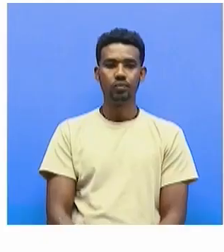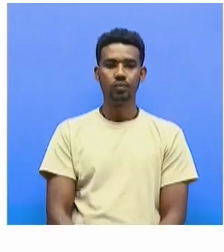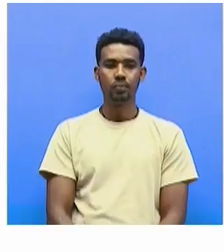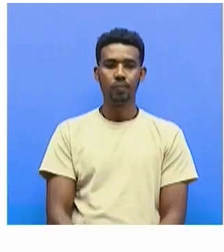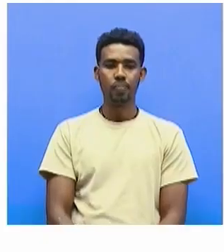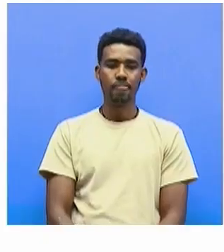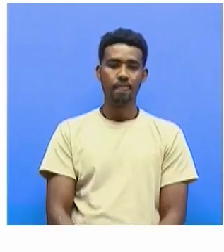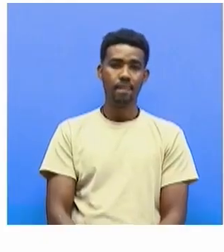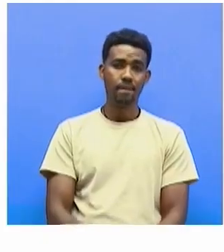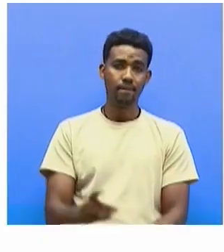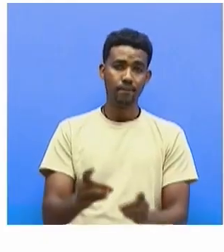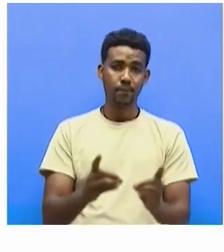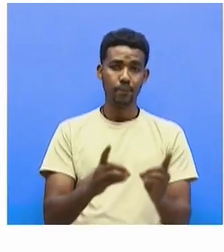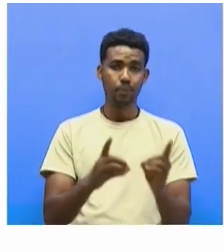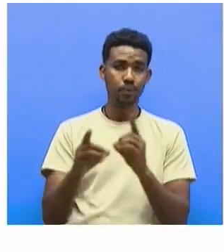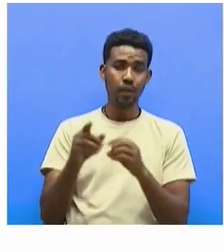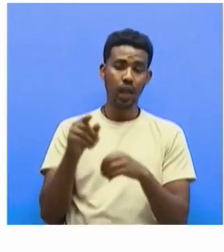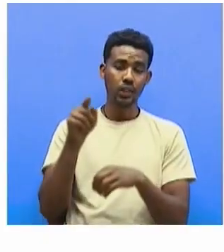he